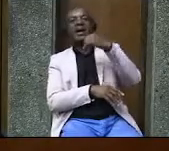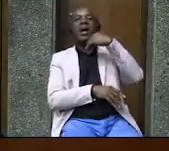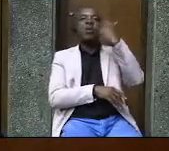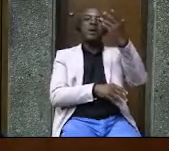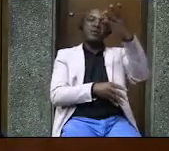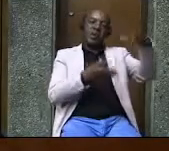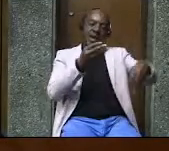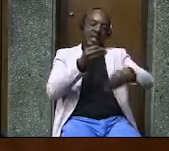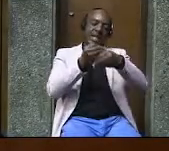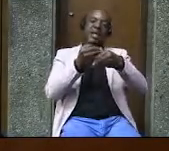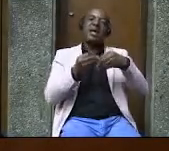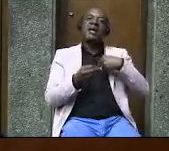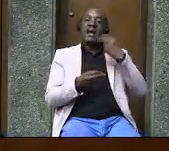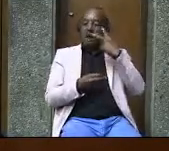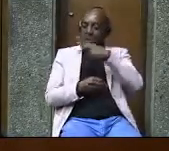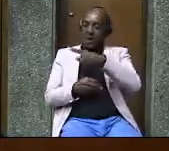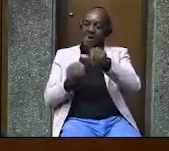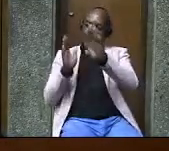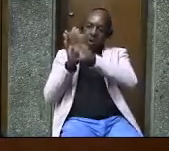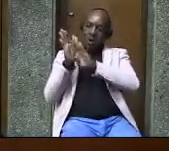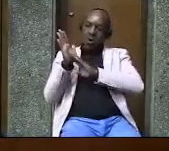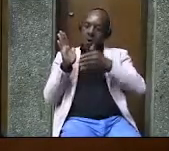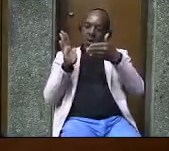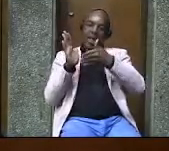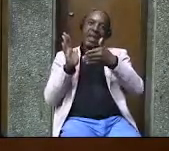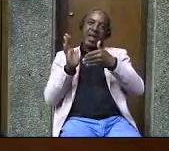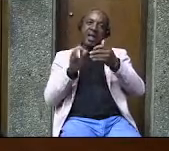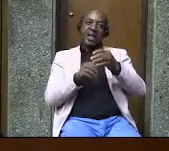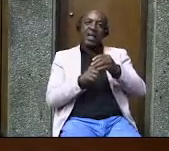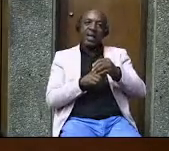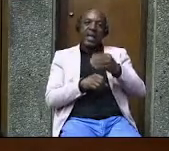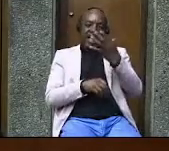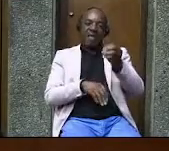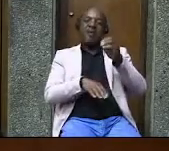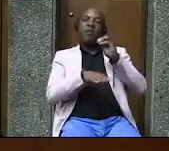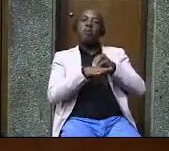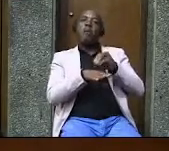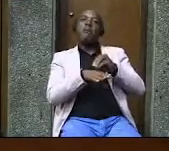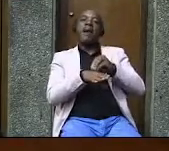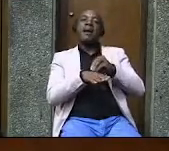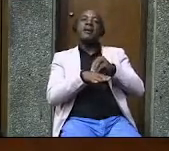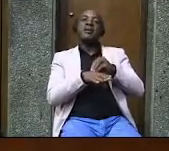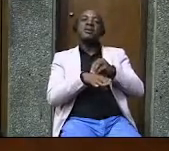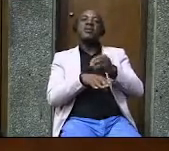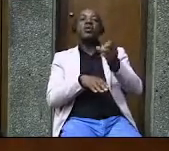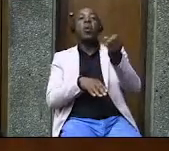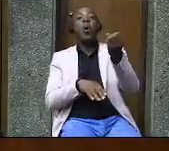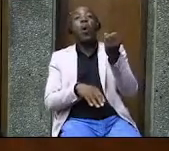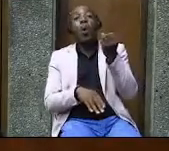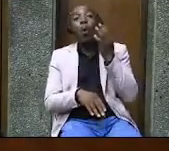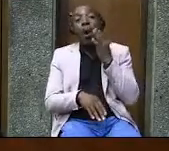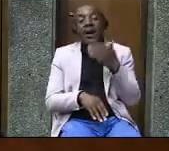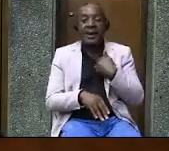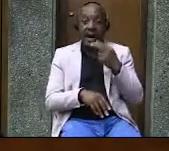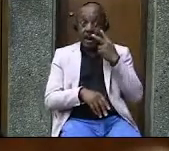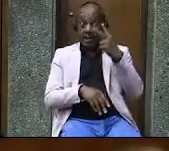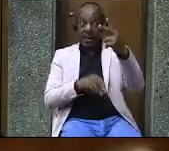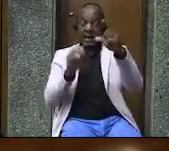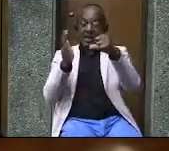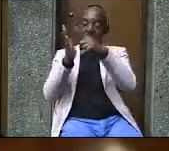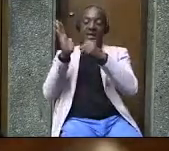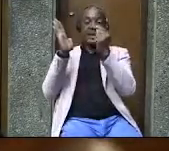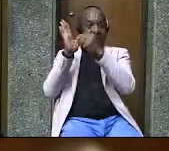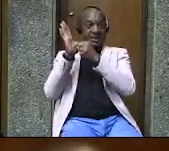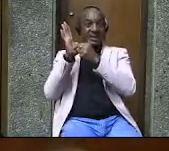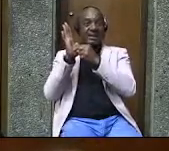that I find that this clause in particular has a problem, because if the date of possession is later